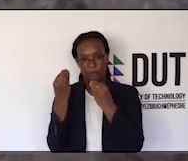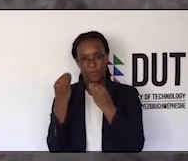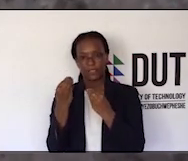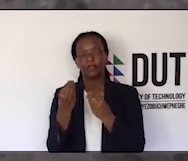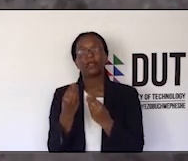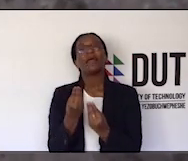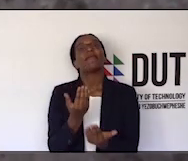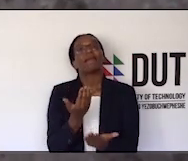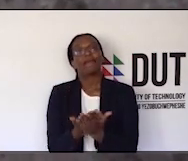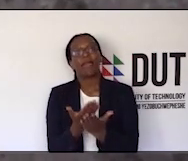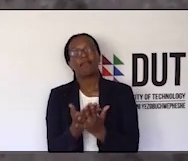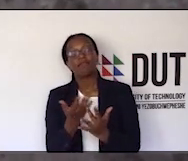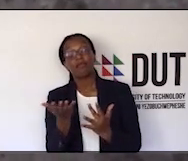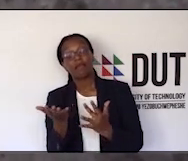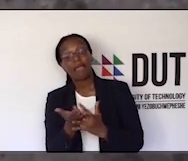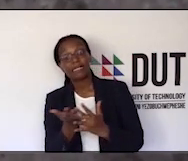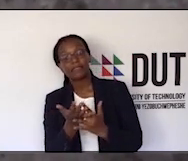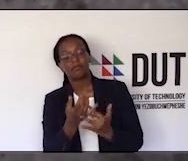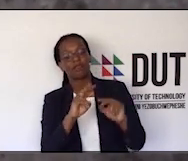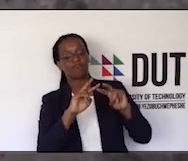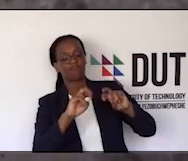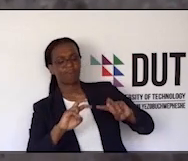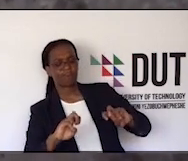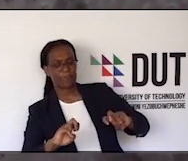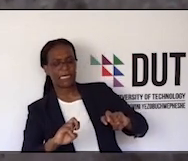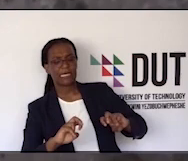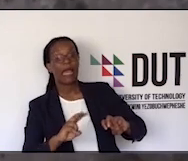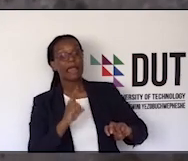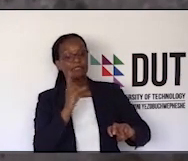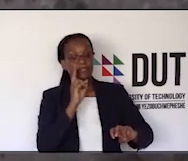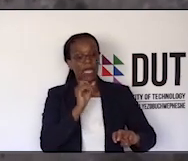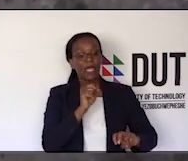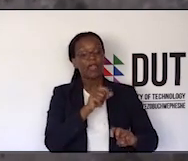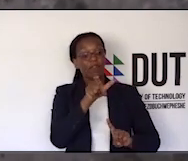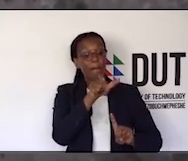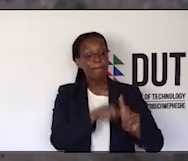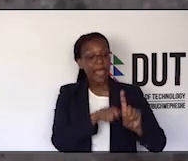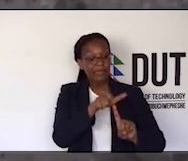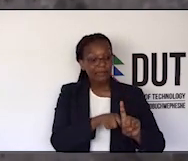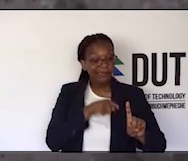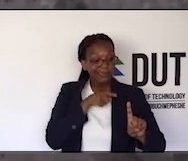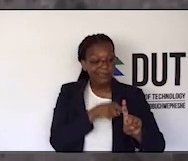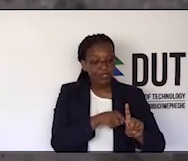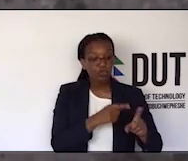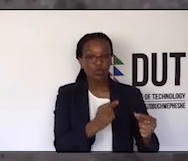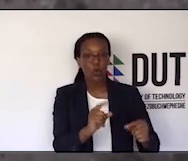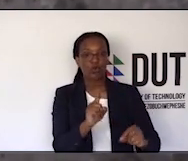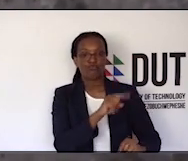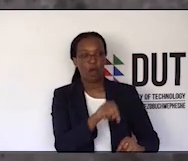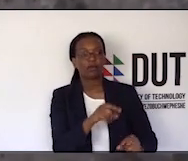can be investigated and the perpetrators brought to book.